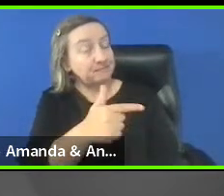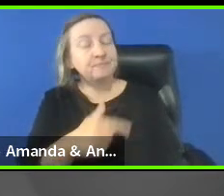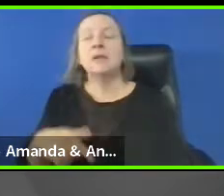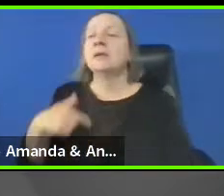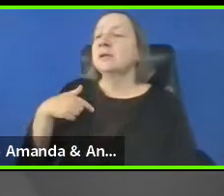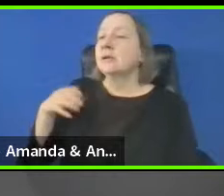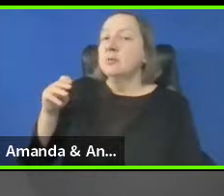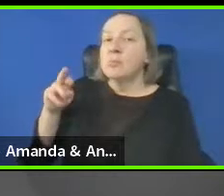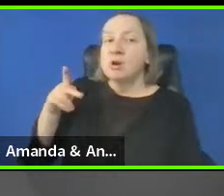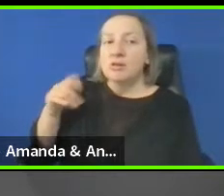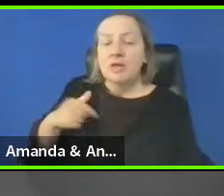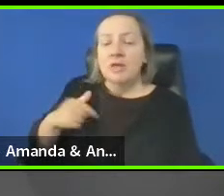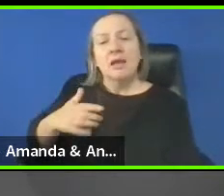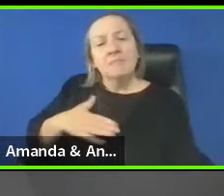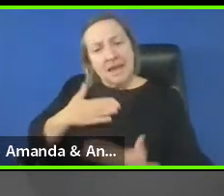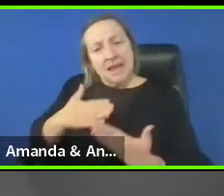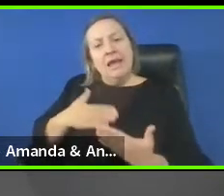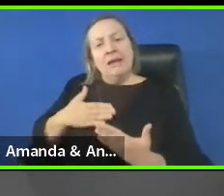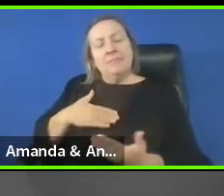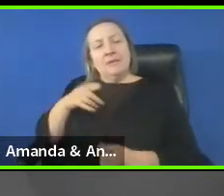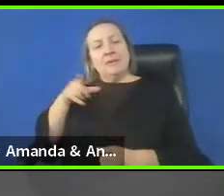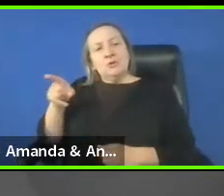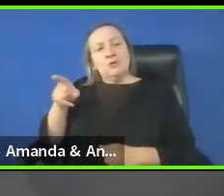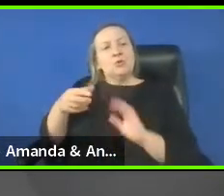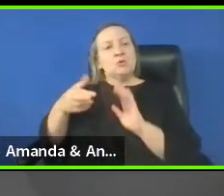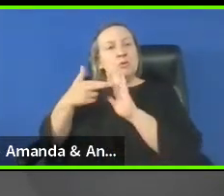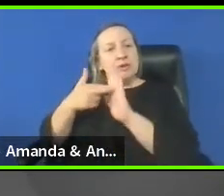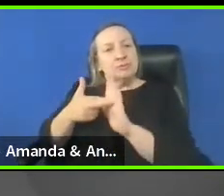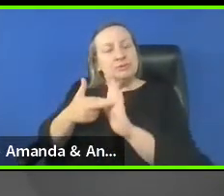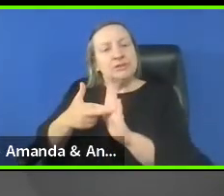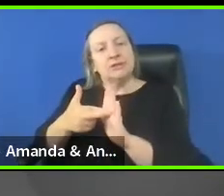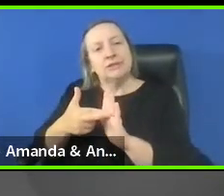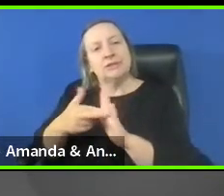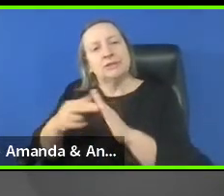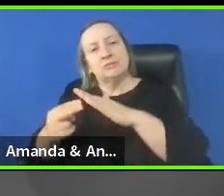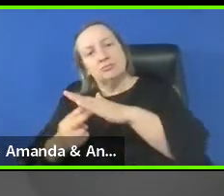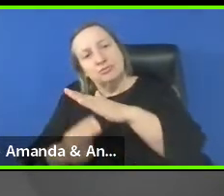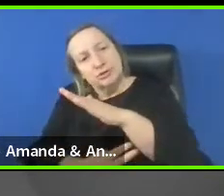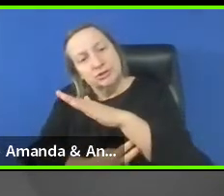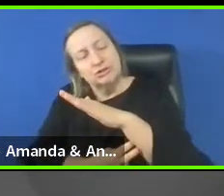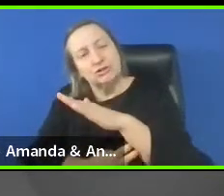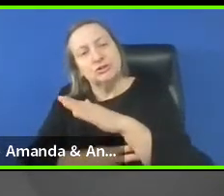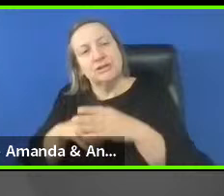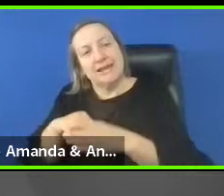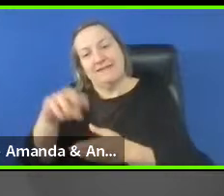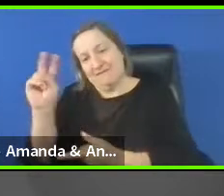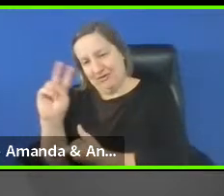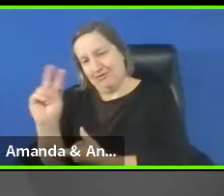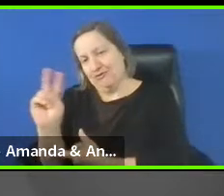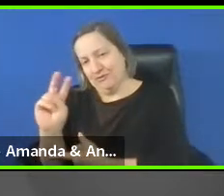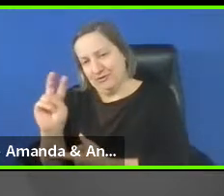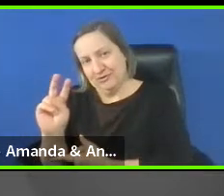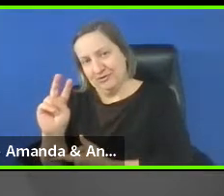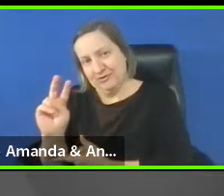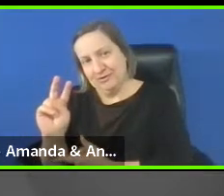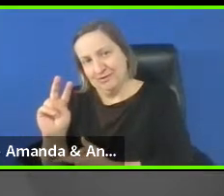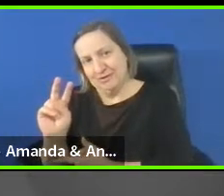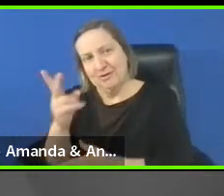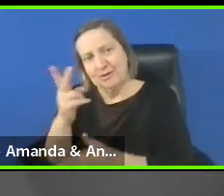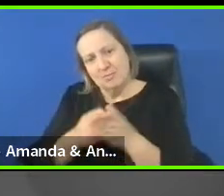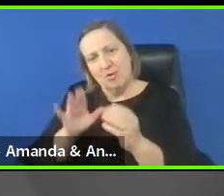I am happy that you are representing the bridge in Vancouver, but both of